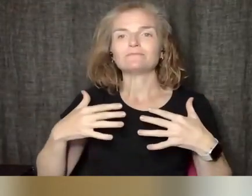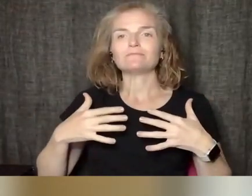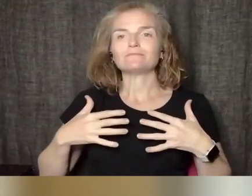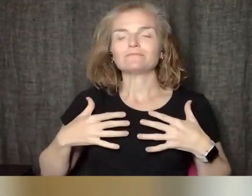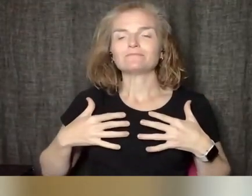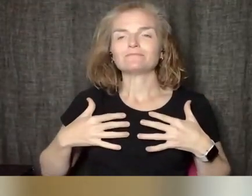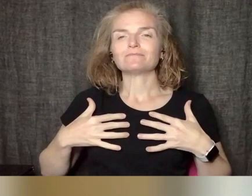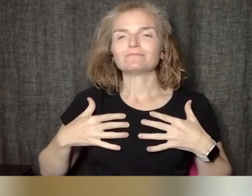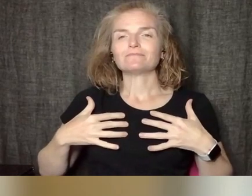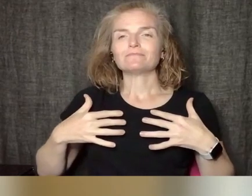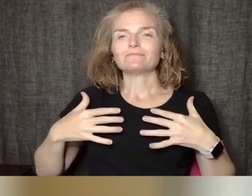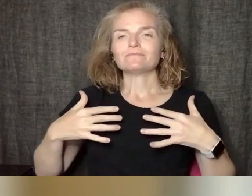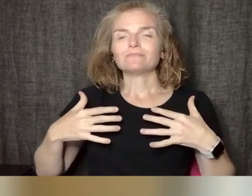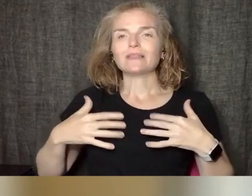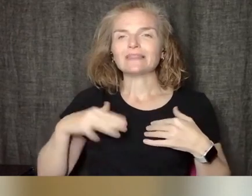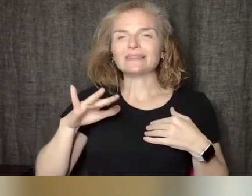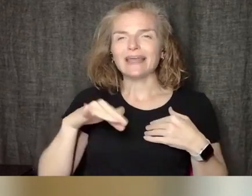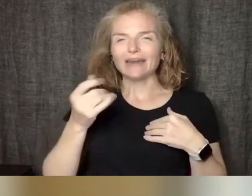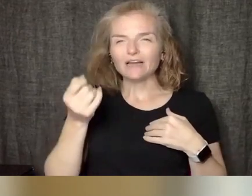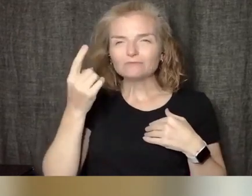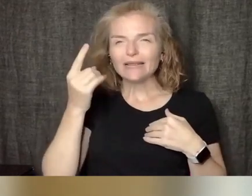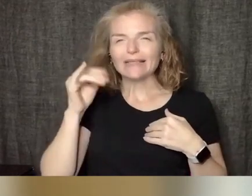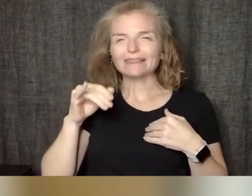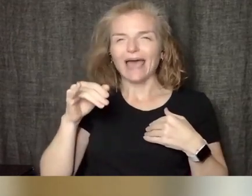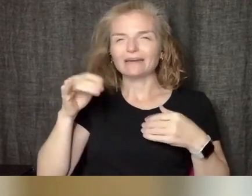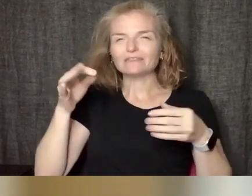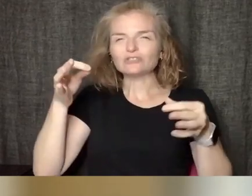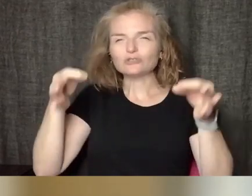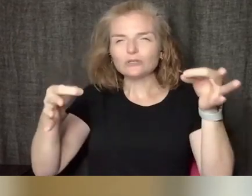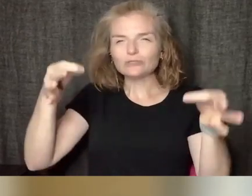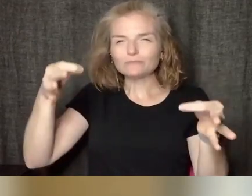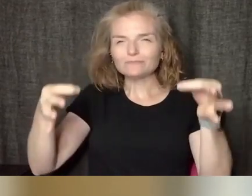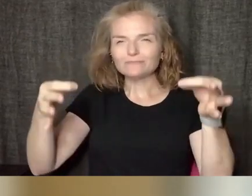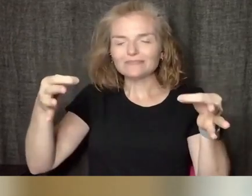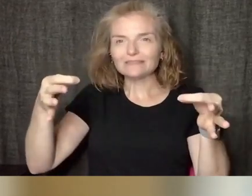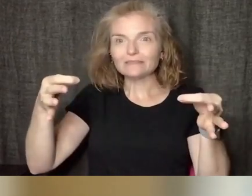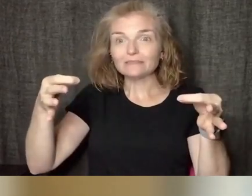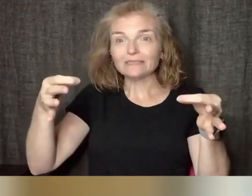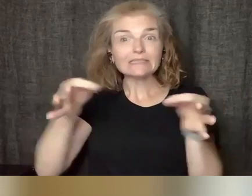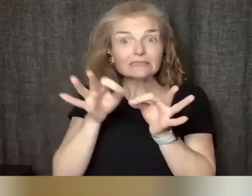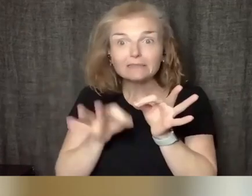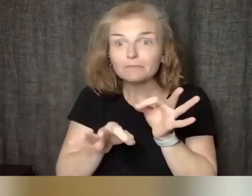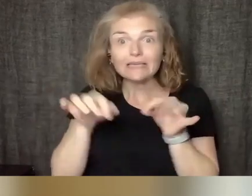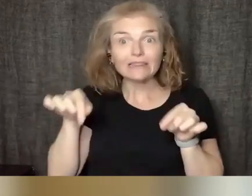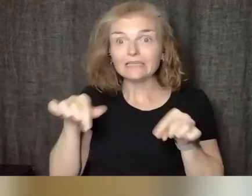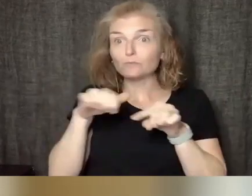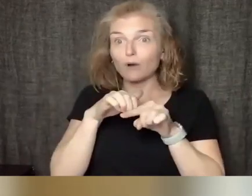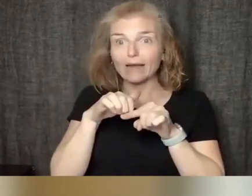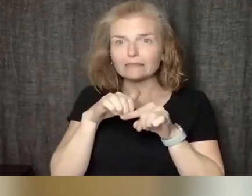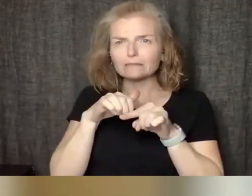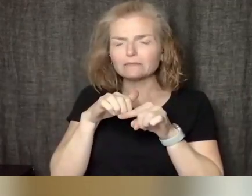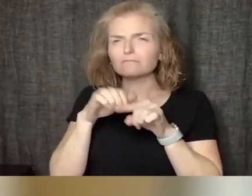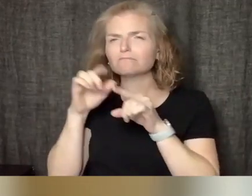The understanding, the wisdom, the discernment that occurs simply from this exercise is very important. It's not